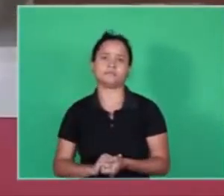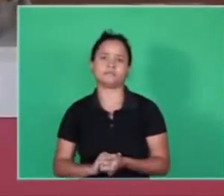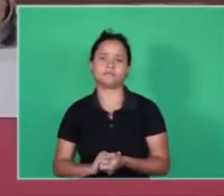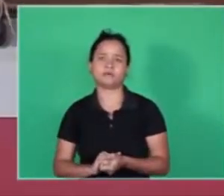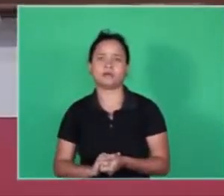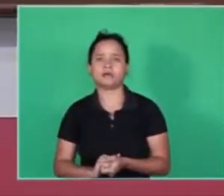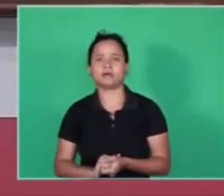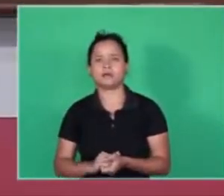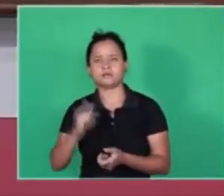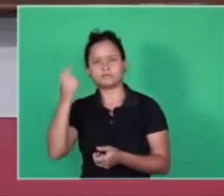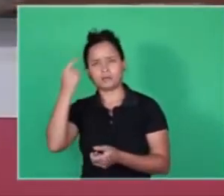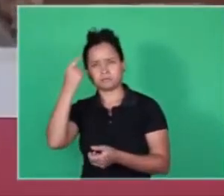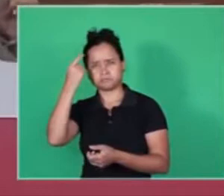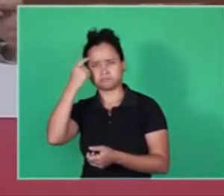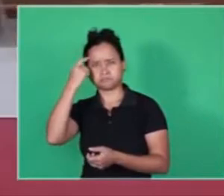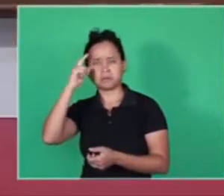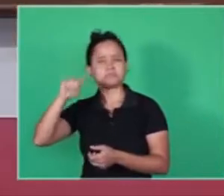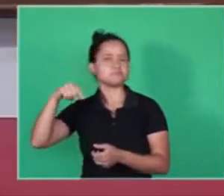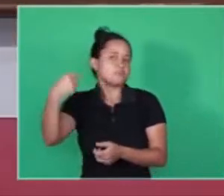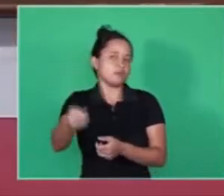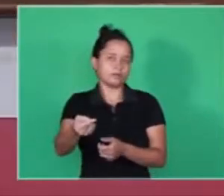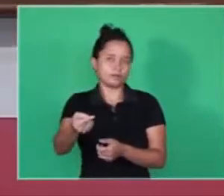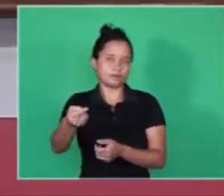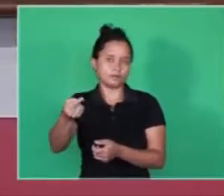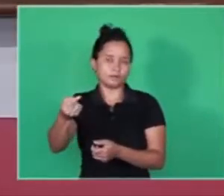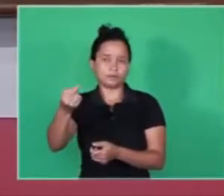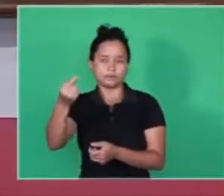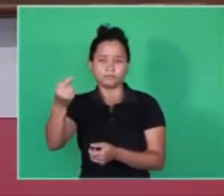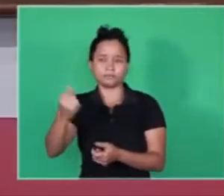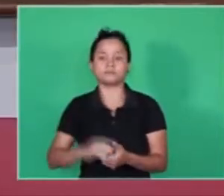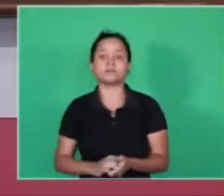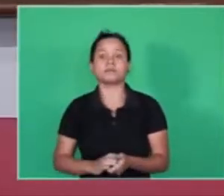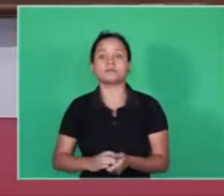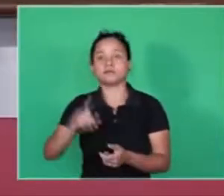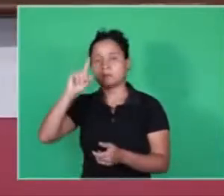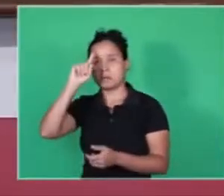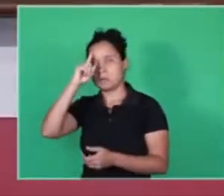Thinking, or in formulating, or inventing.